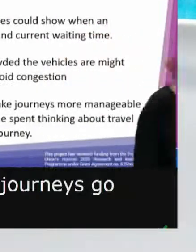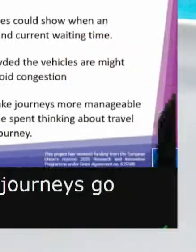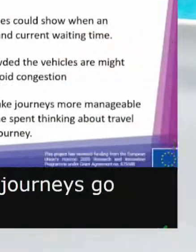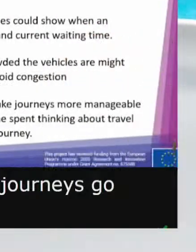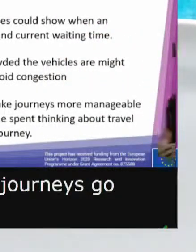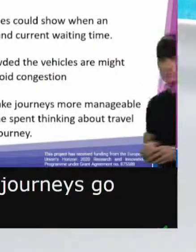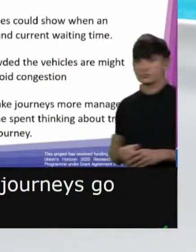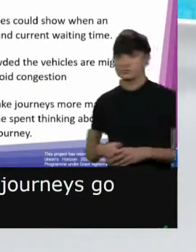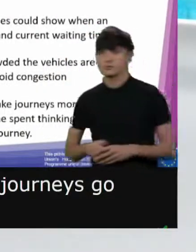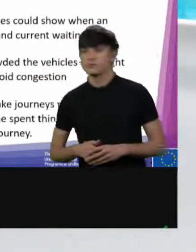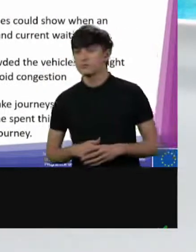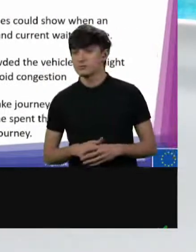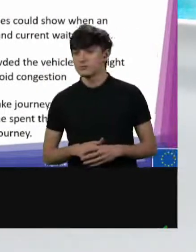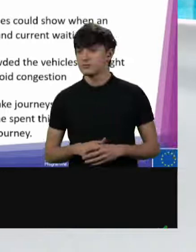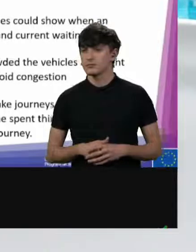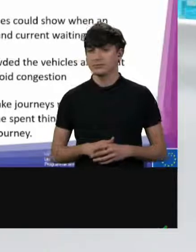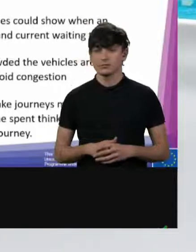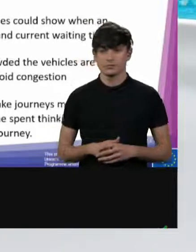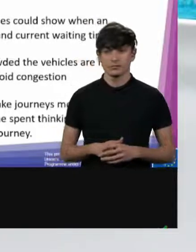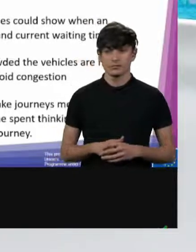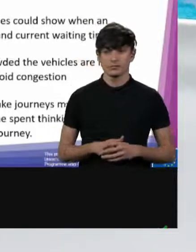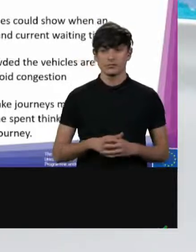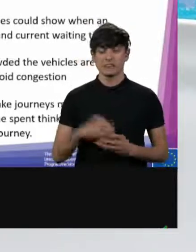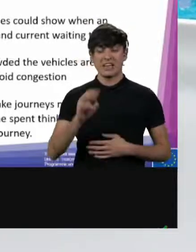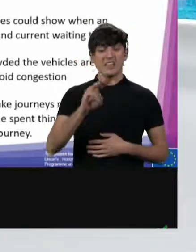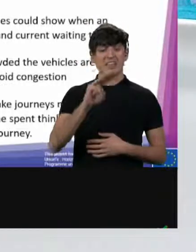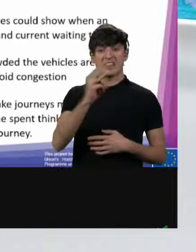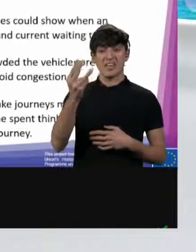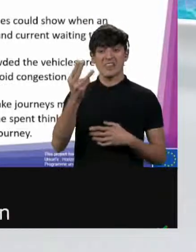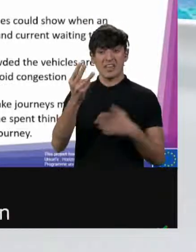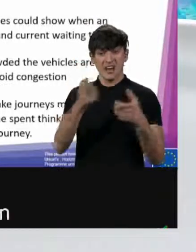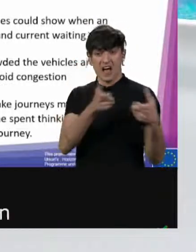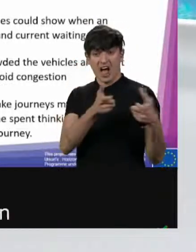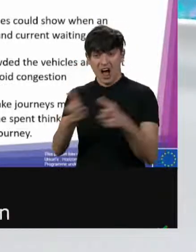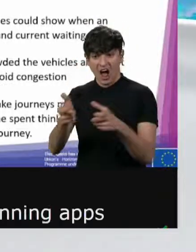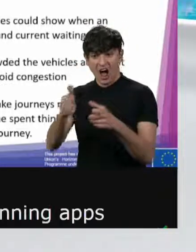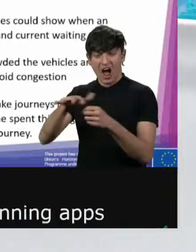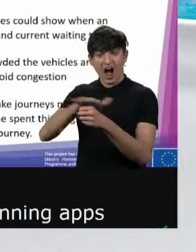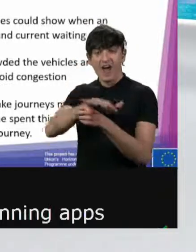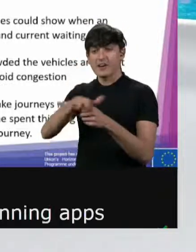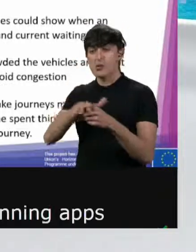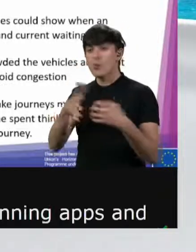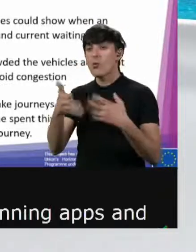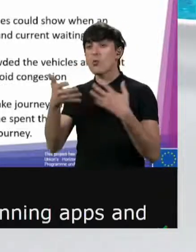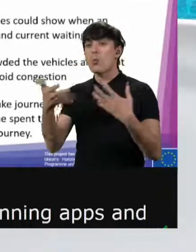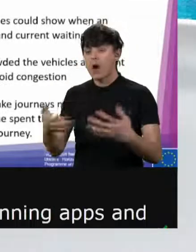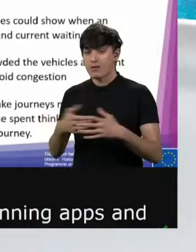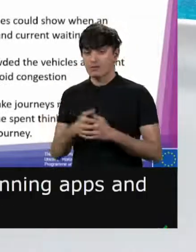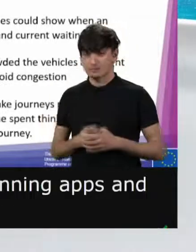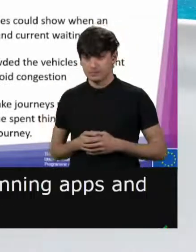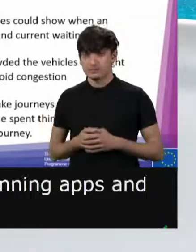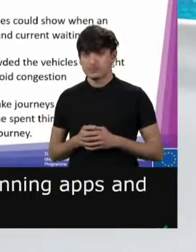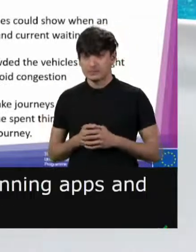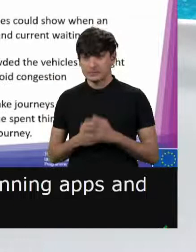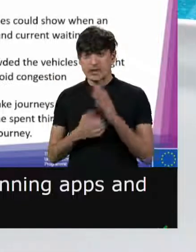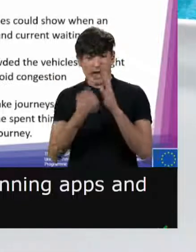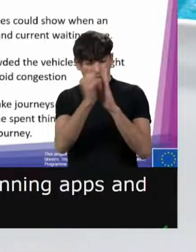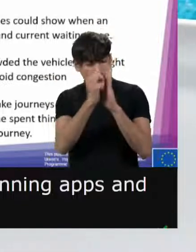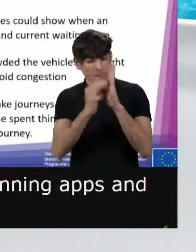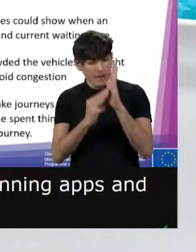The third area that we looked at was travel planning apps and the importance of travel planning apps for